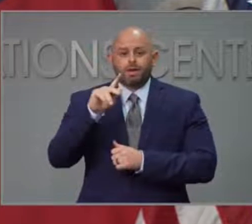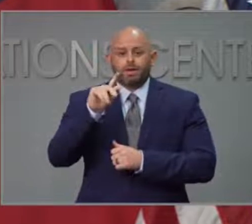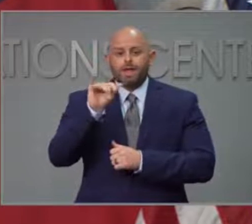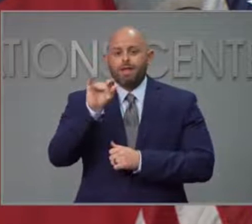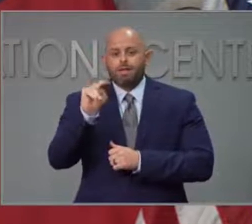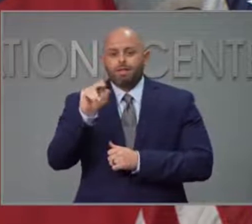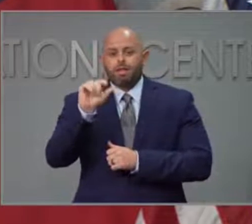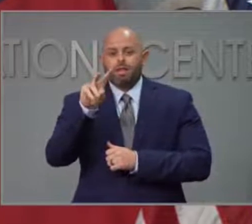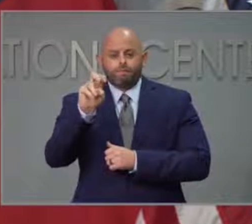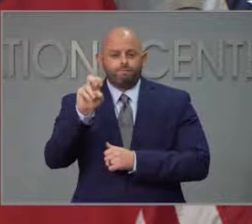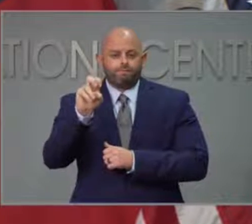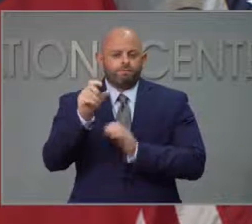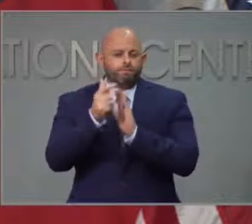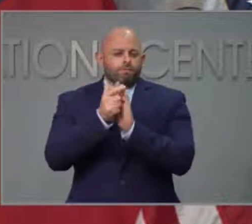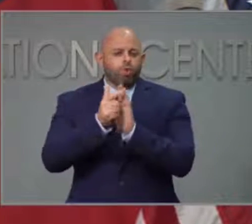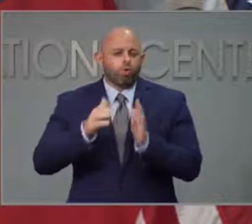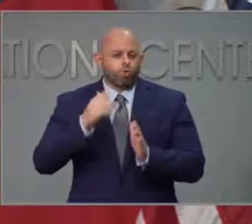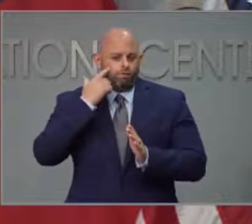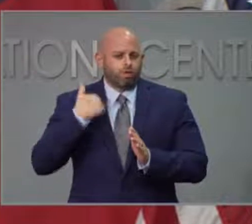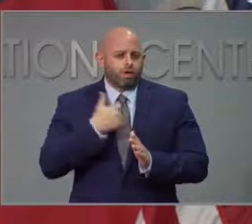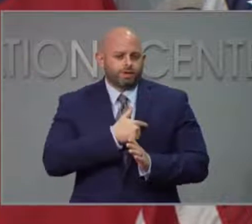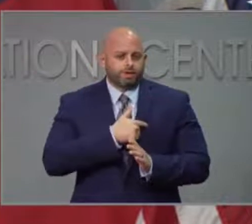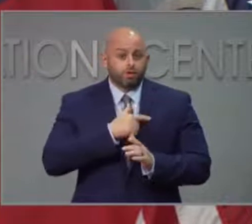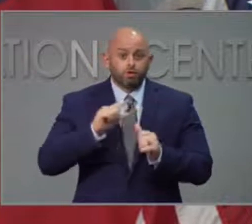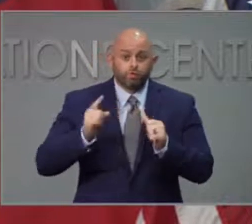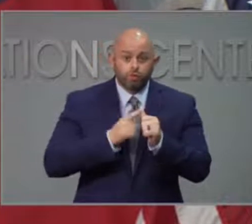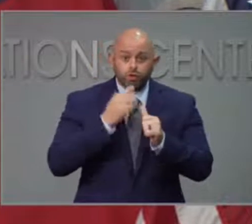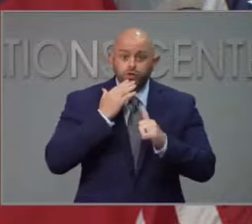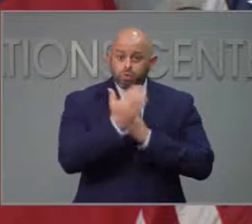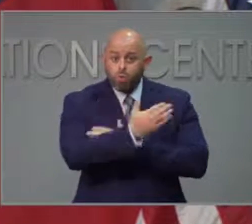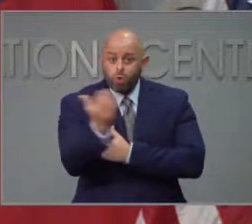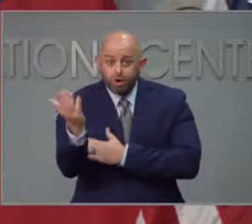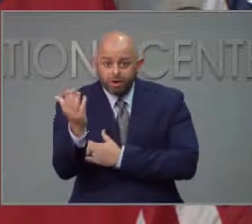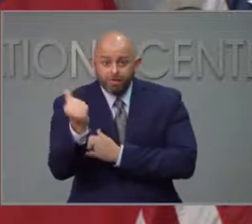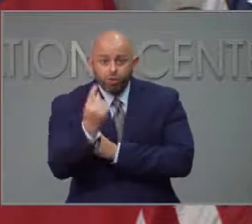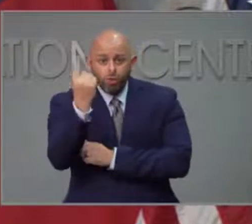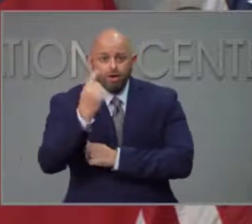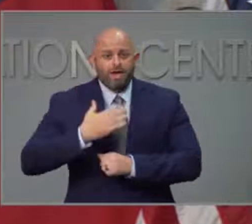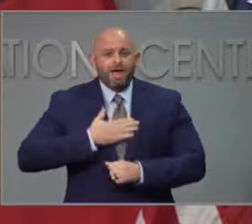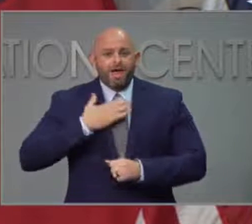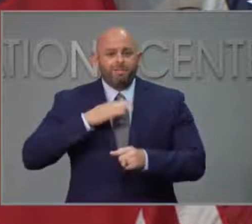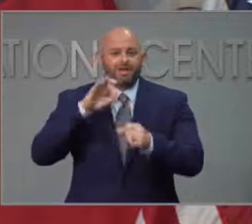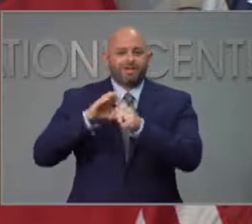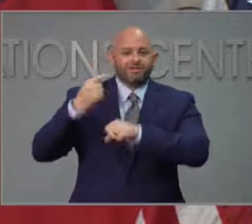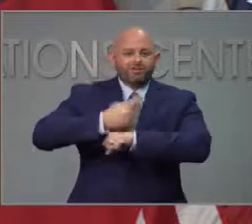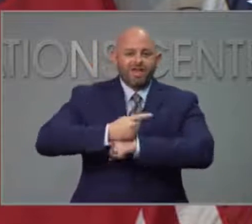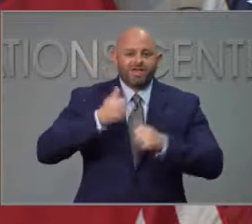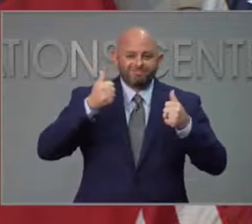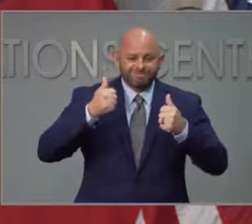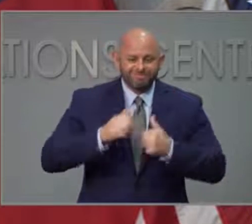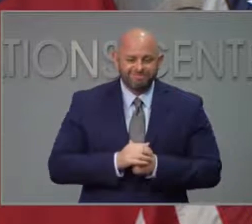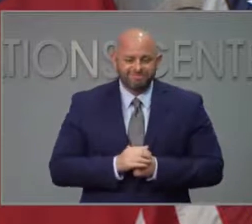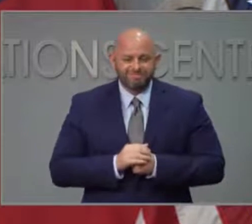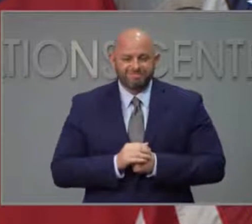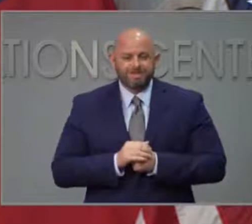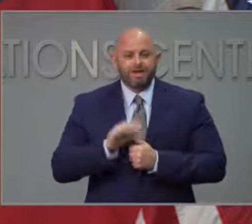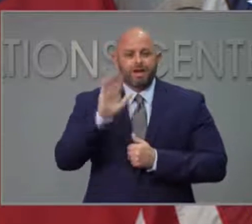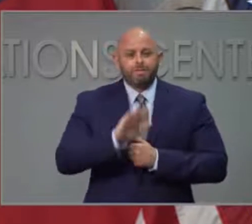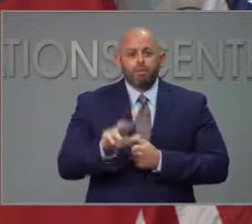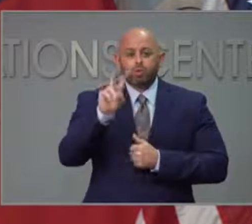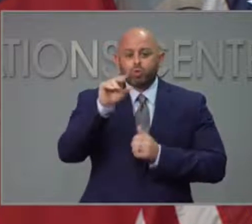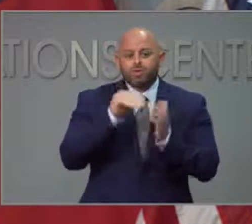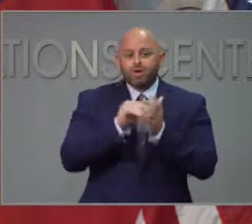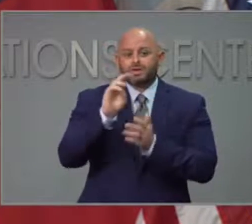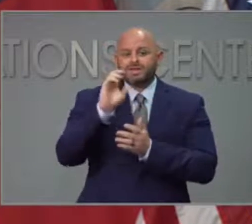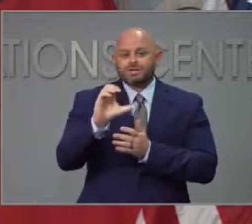Counsel. I want to first say good morning, everyone, and happy Election Day. About 2,660